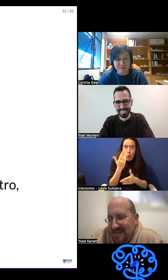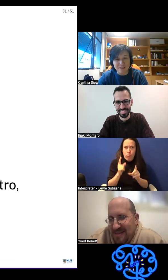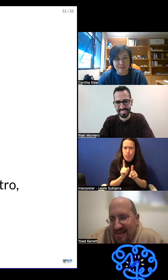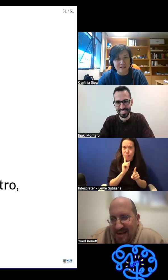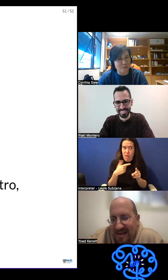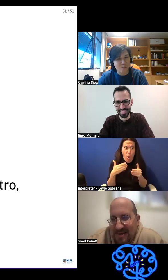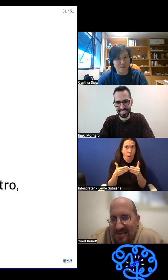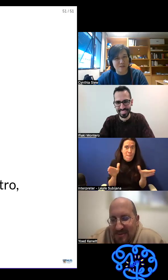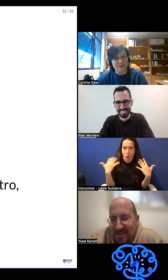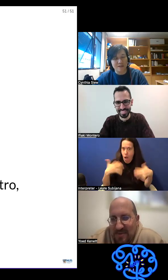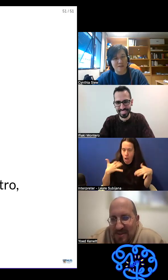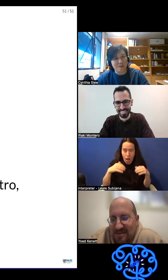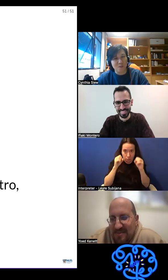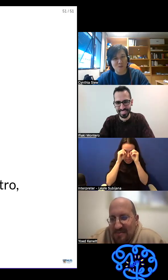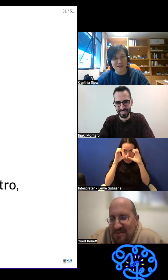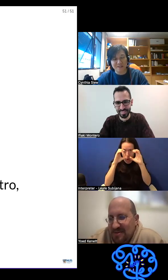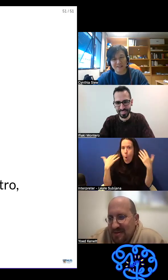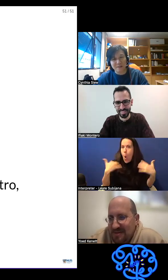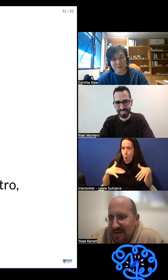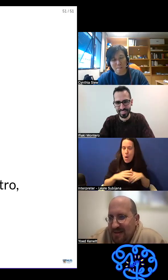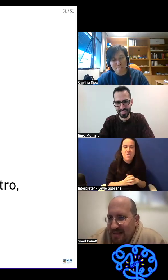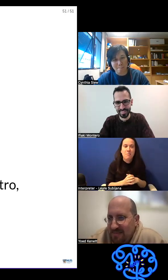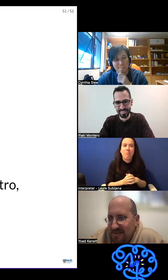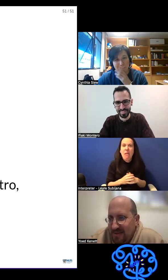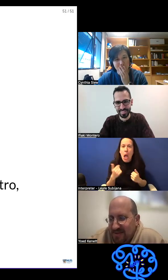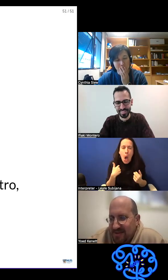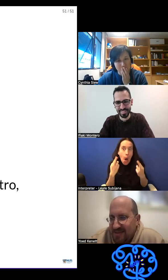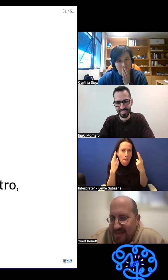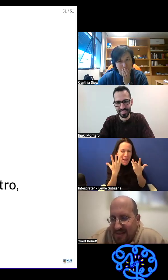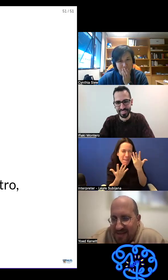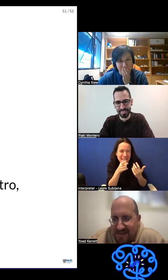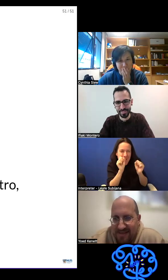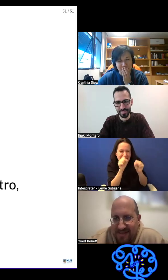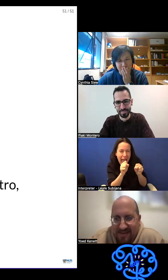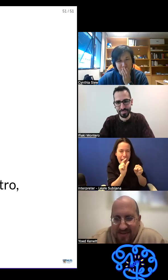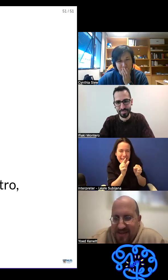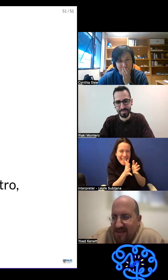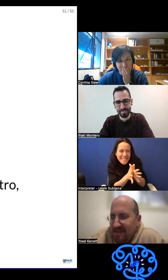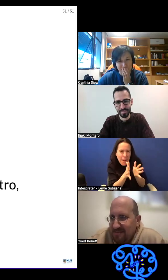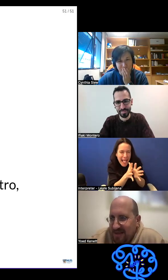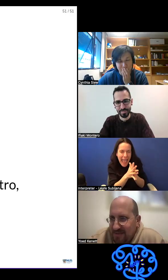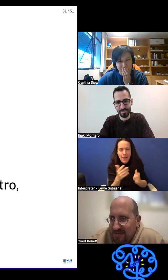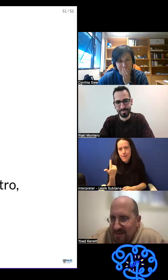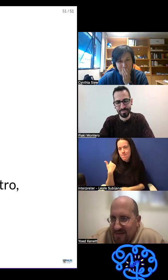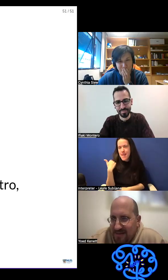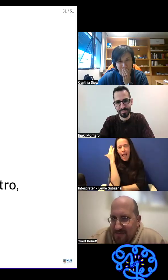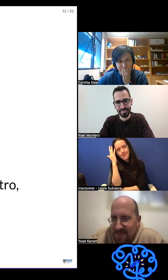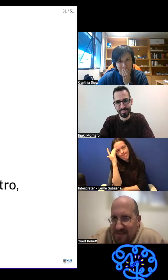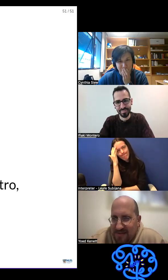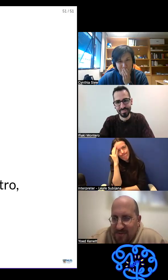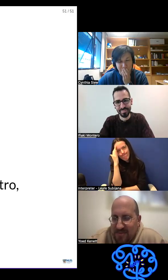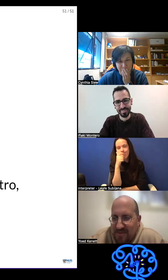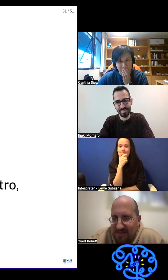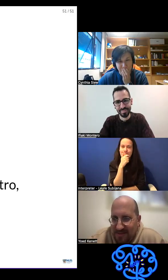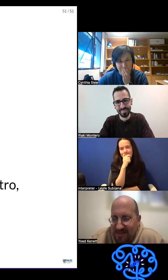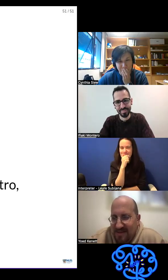right? I was hoping maybe you can talk a little bit about things that I am thinking a lot about, and I